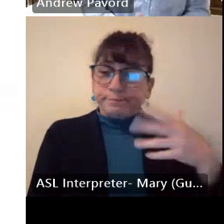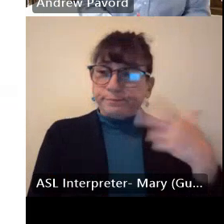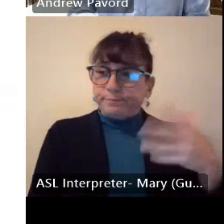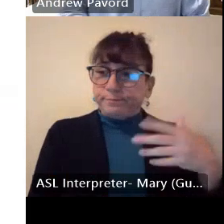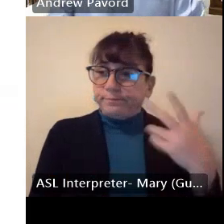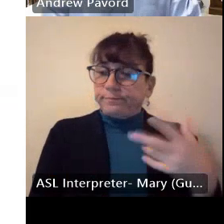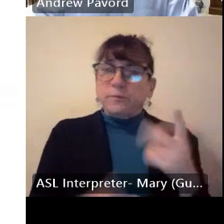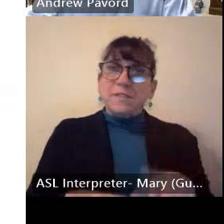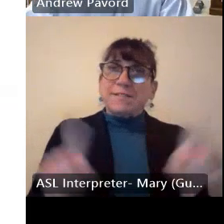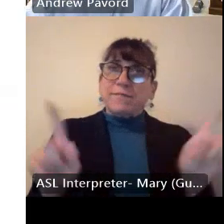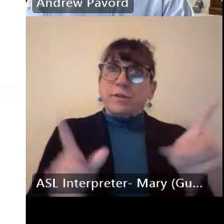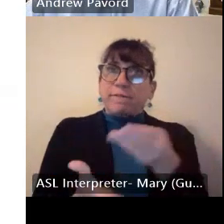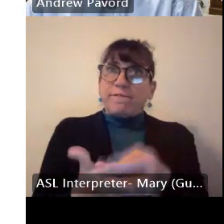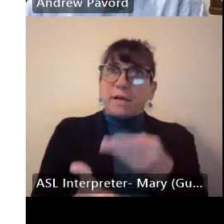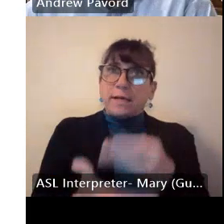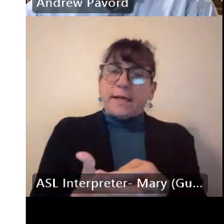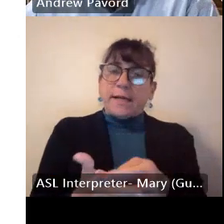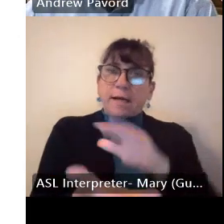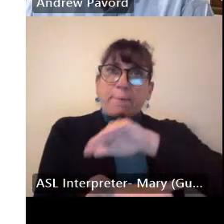for a different funding level